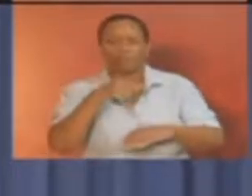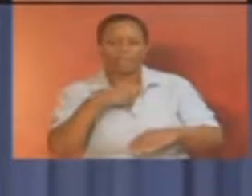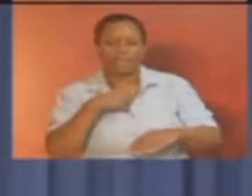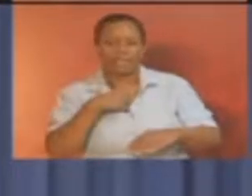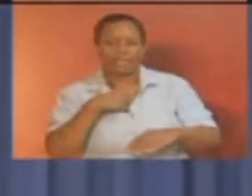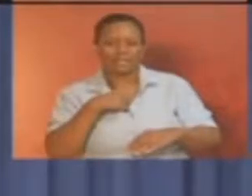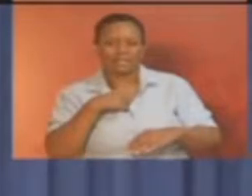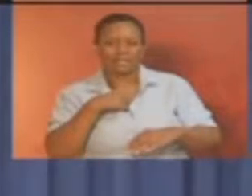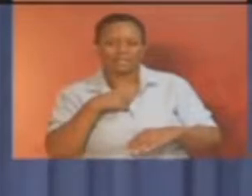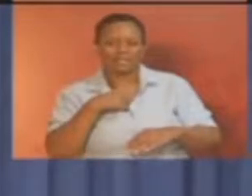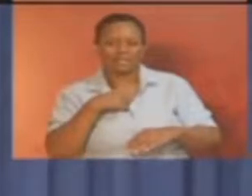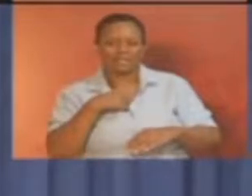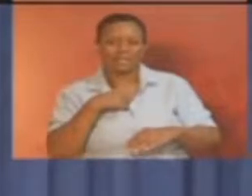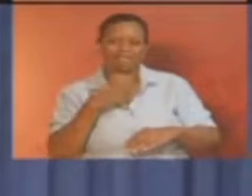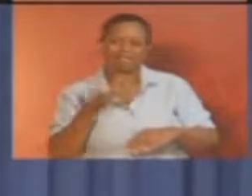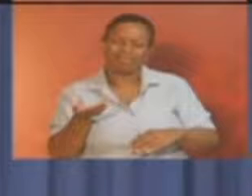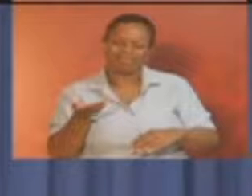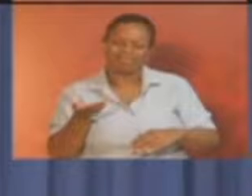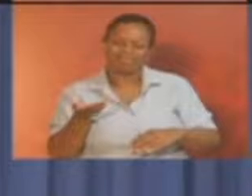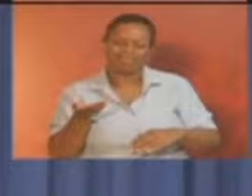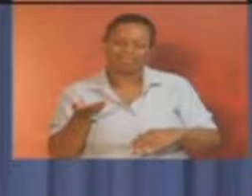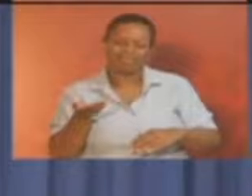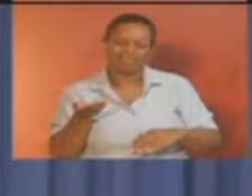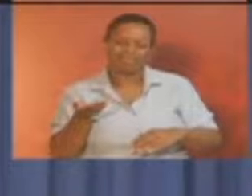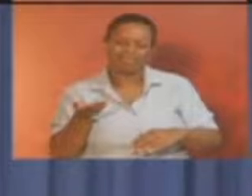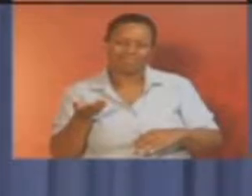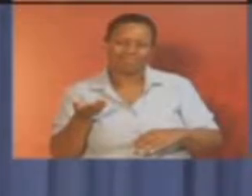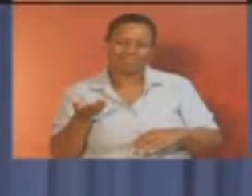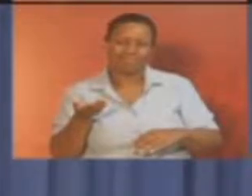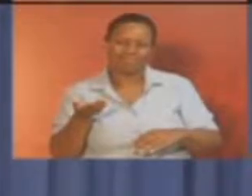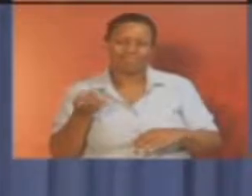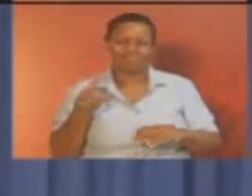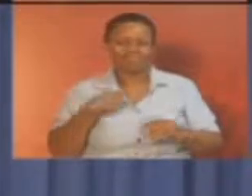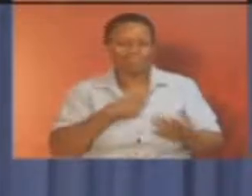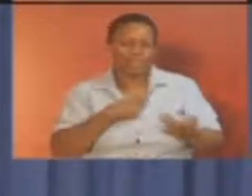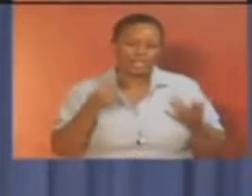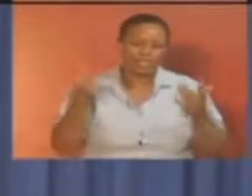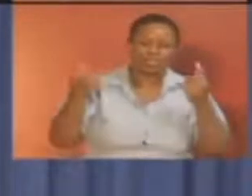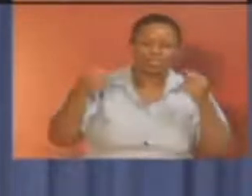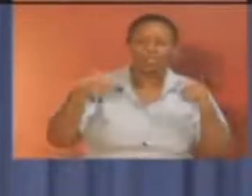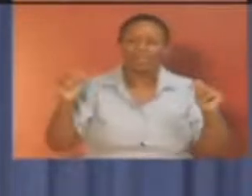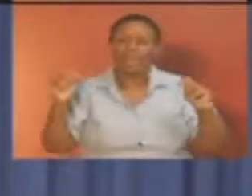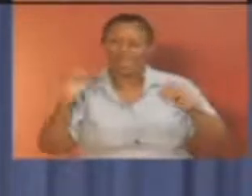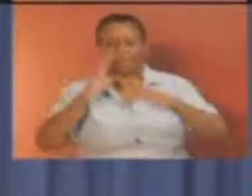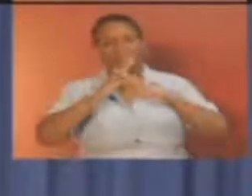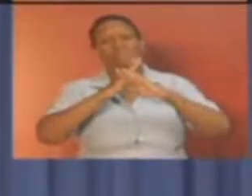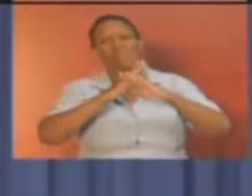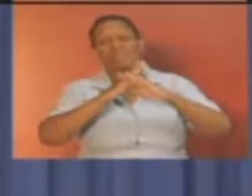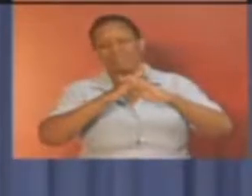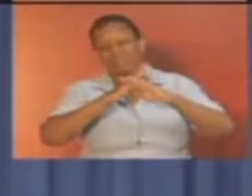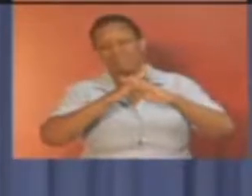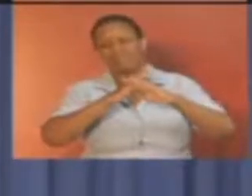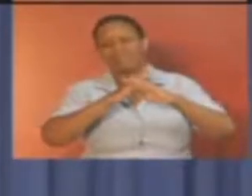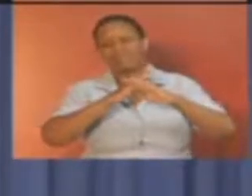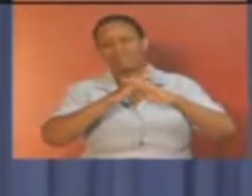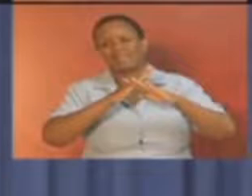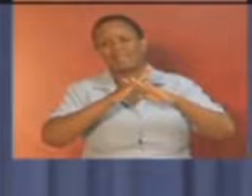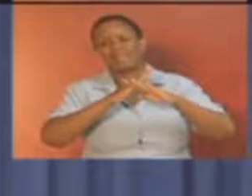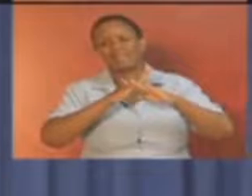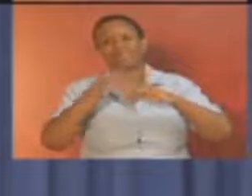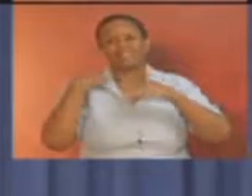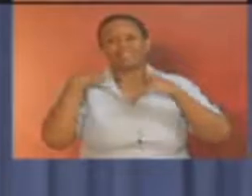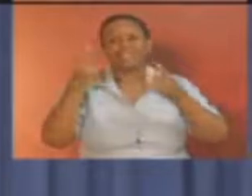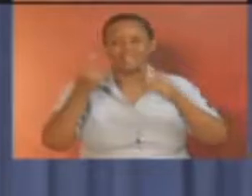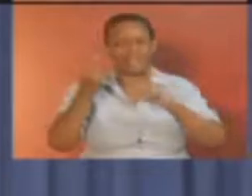We tried to avoid that before it happened by creating the COVAX mechanism. And you were told since last year, October, that